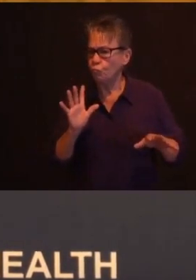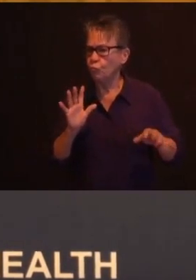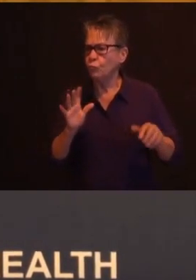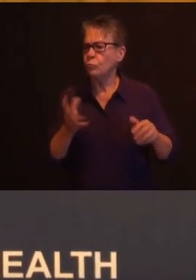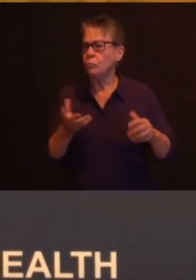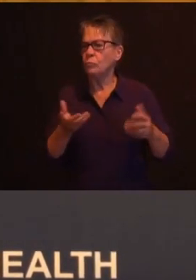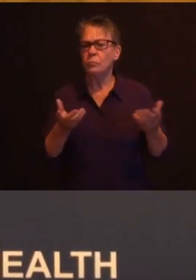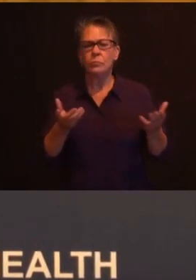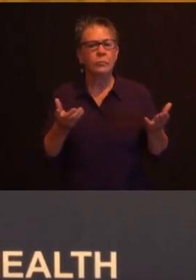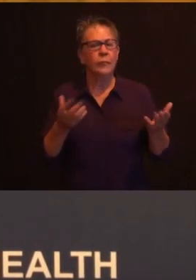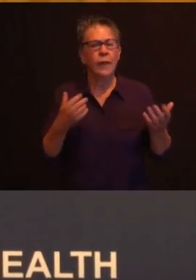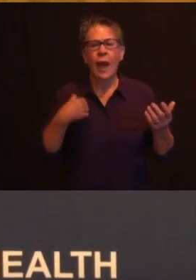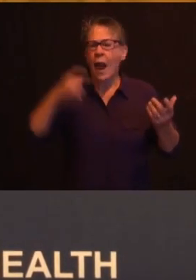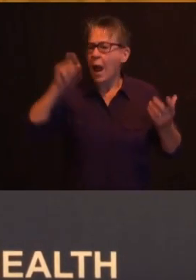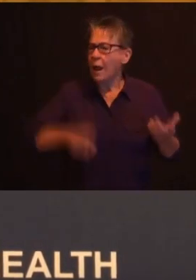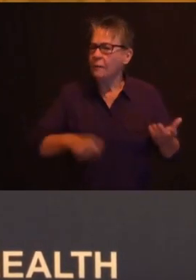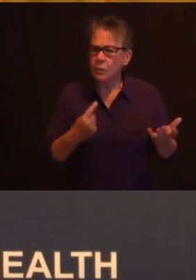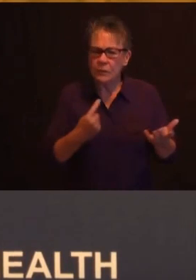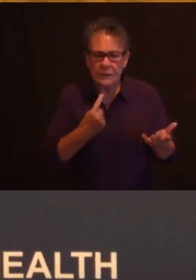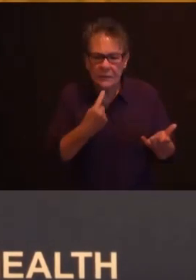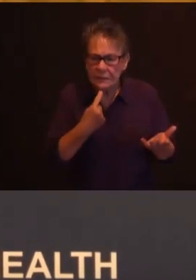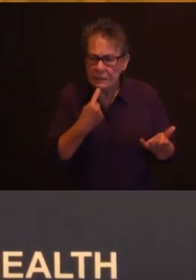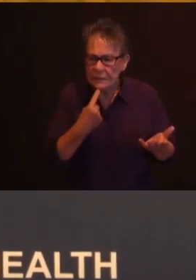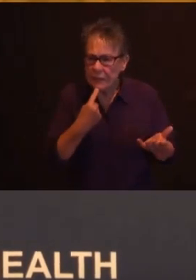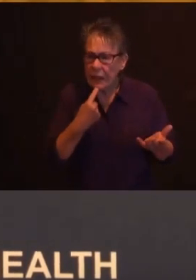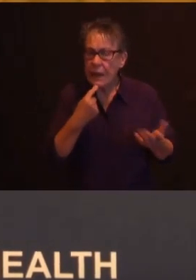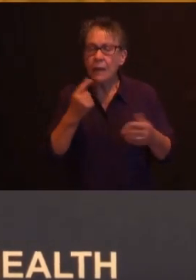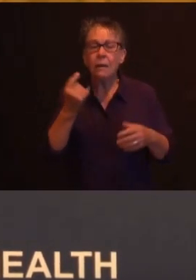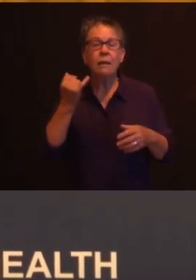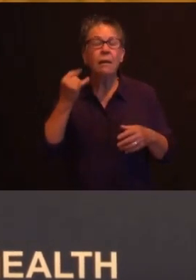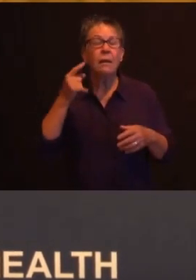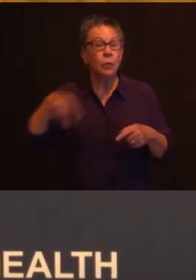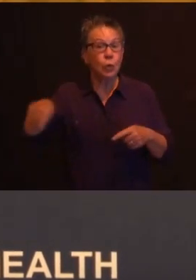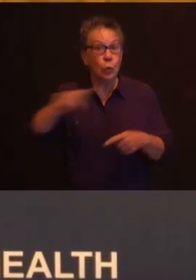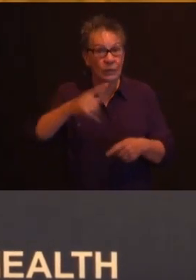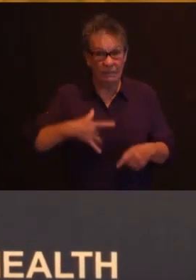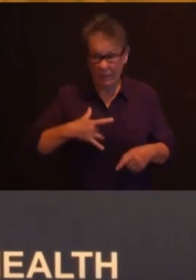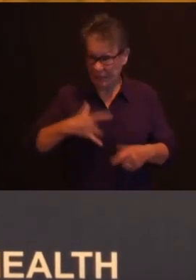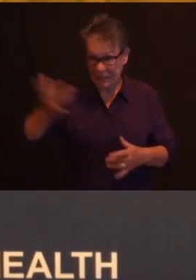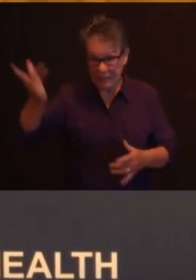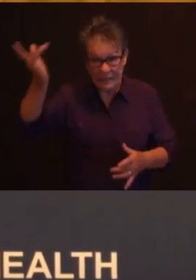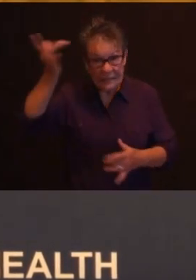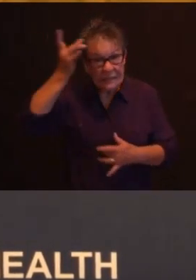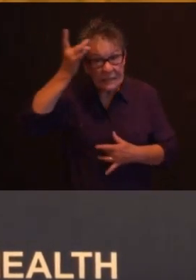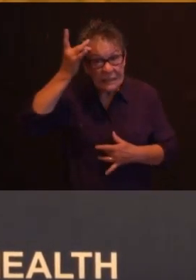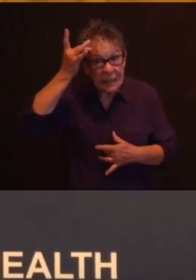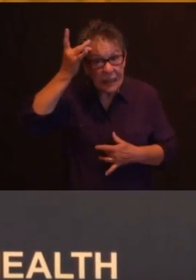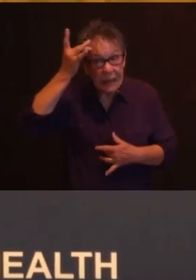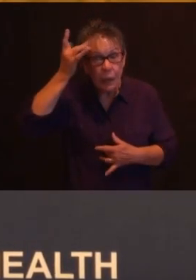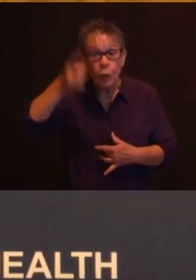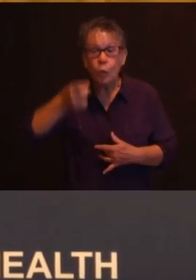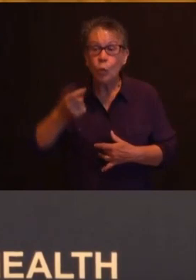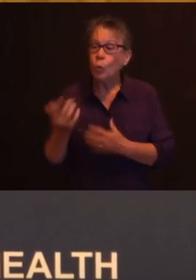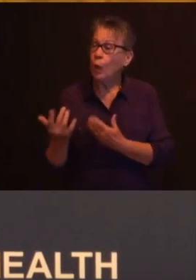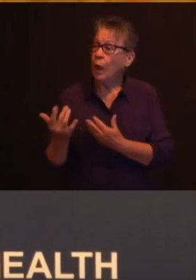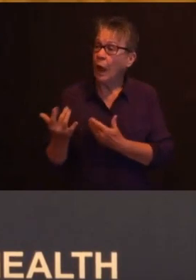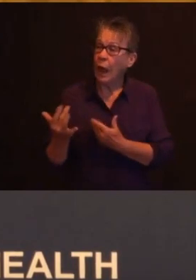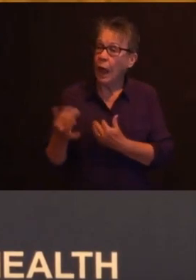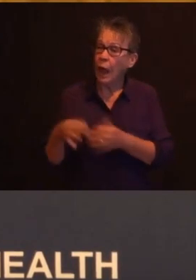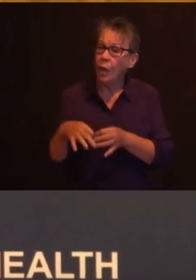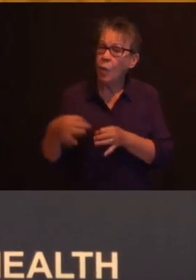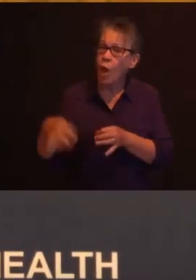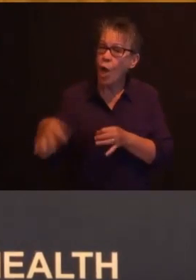this, if you're sick and you're awaiting a test, Judy, tell me where